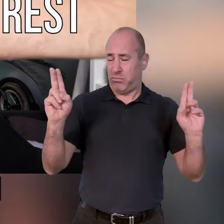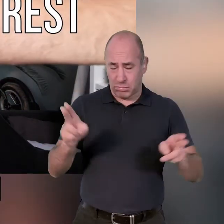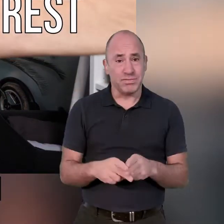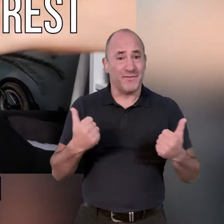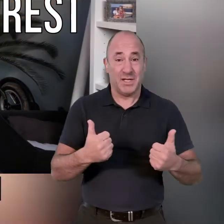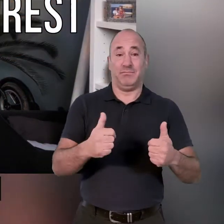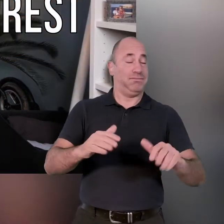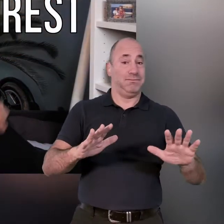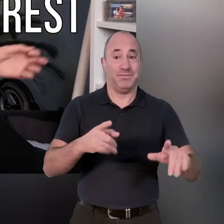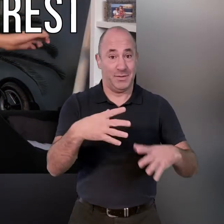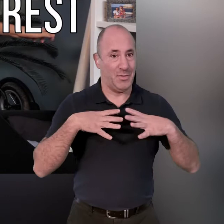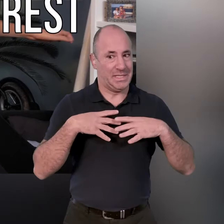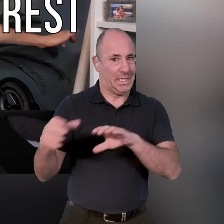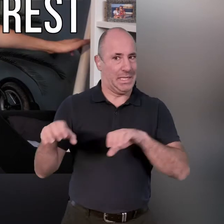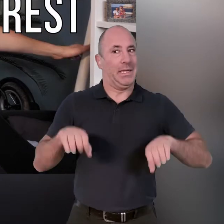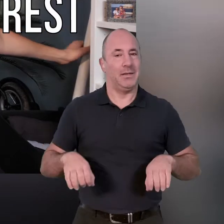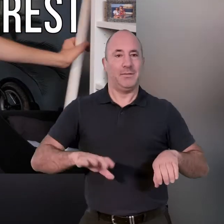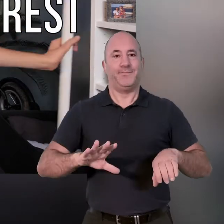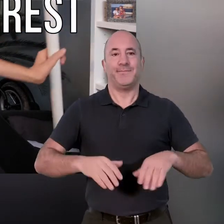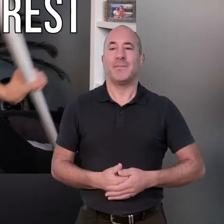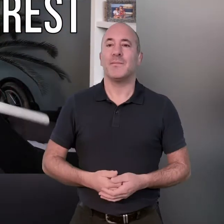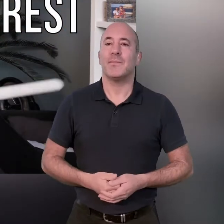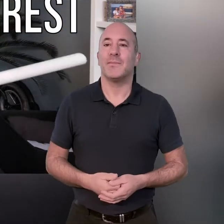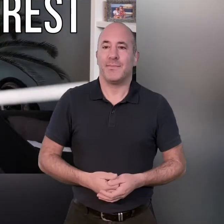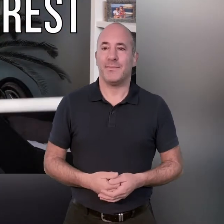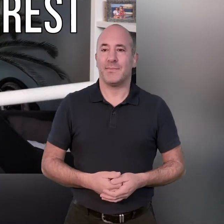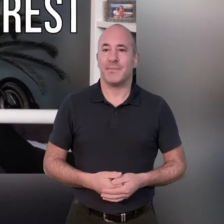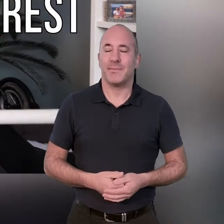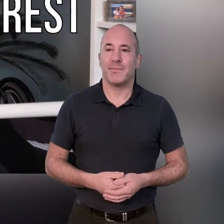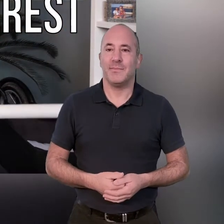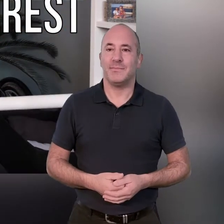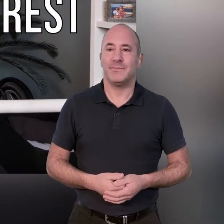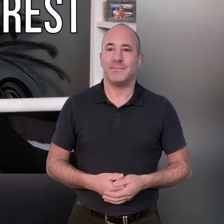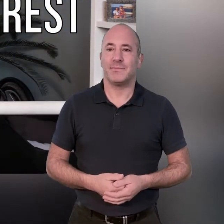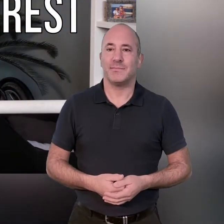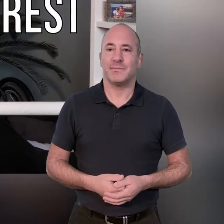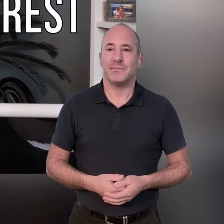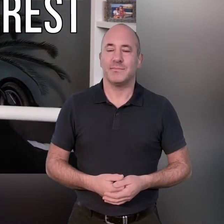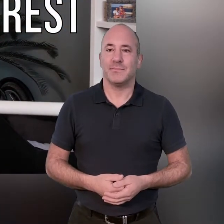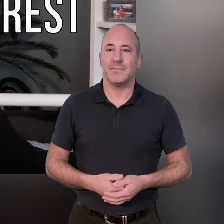quickly, so be sure that you are ready to go. All right.